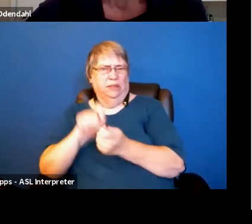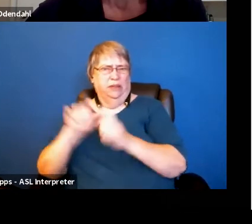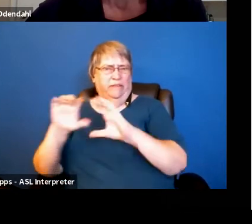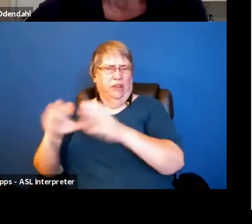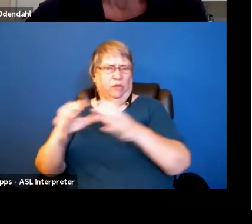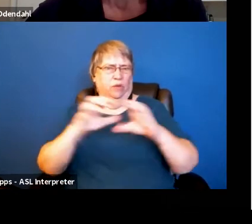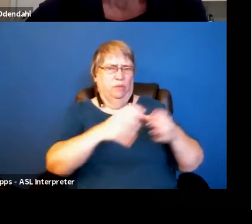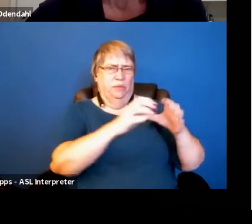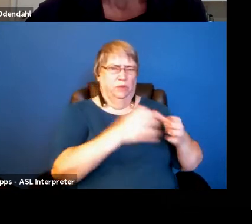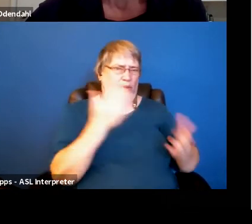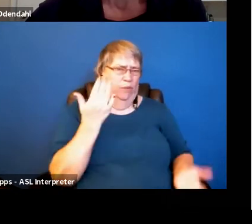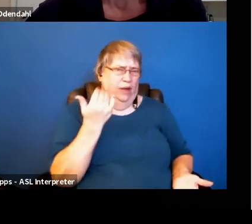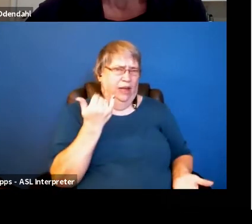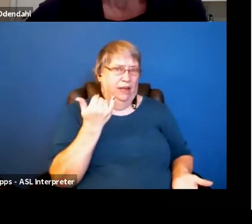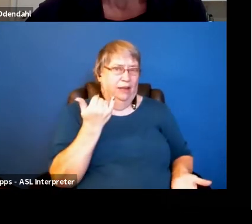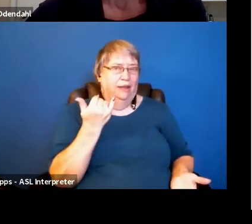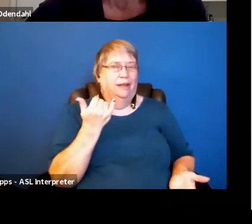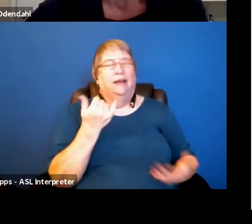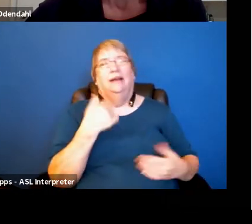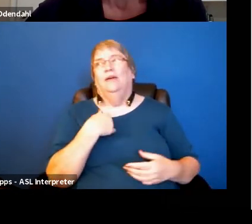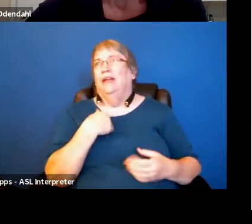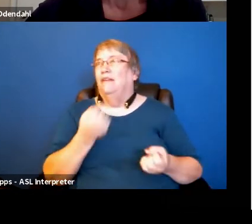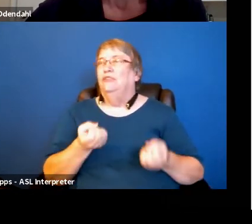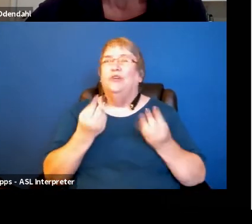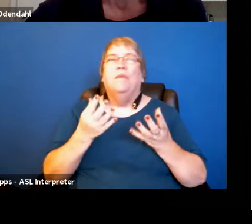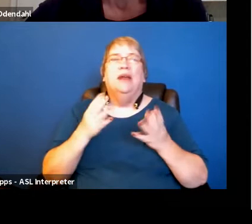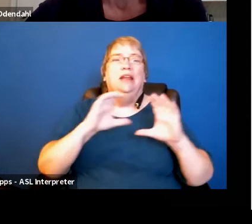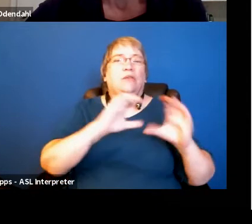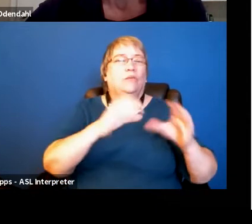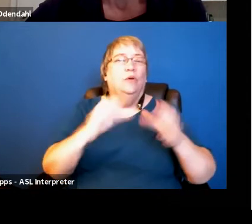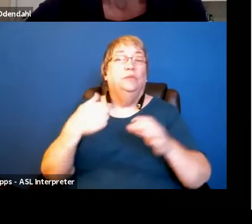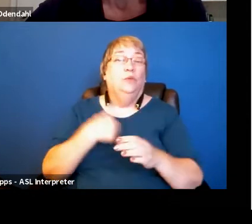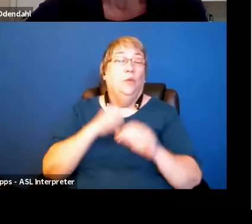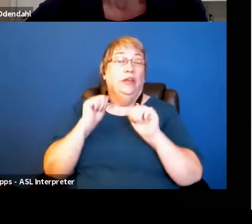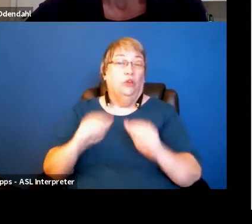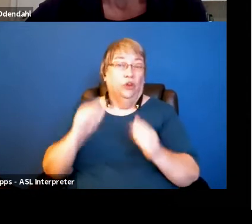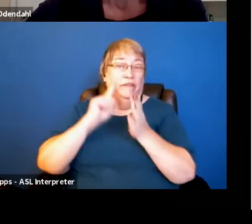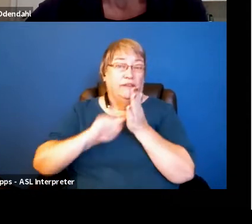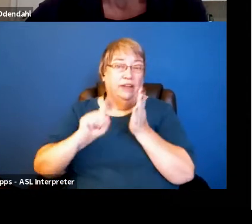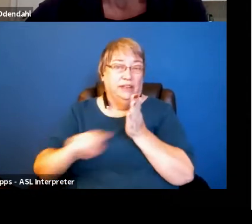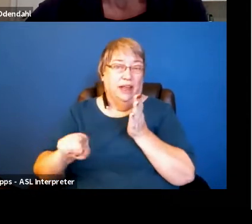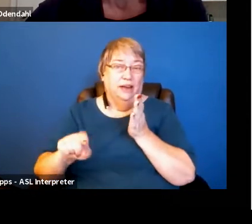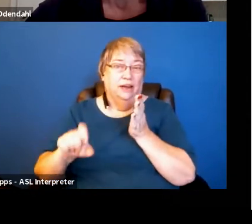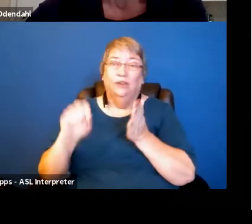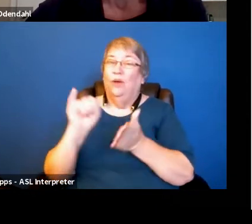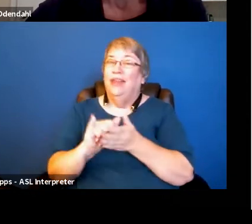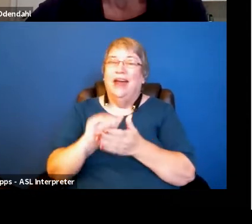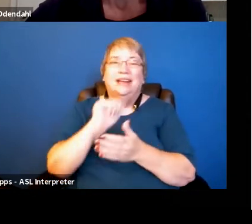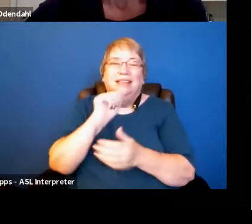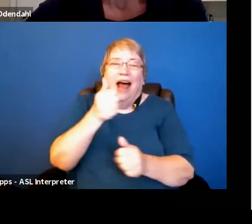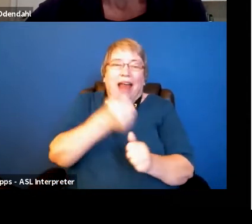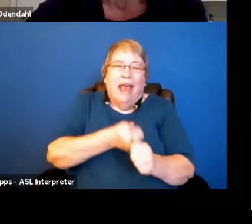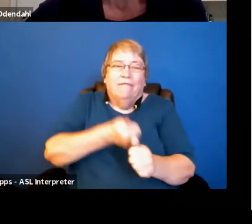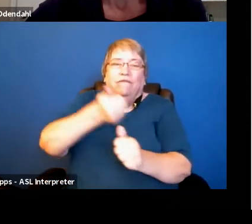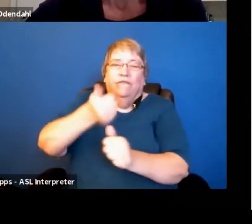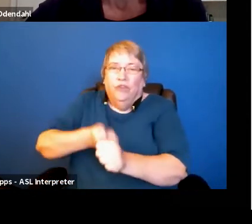And really there are a lot of populations that we could have looked at. So this is not every